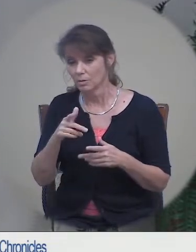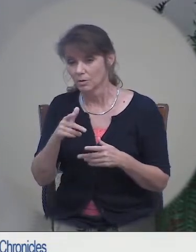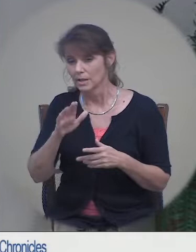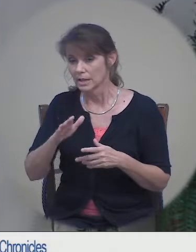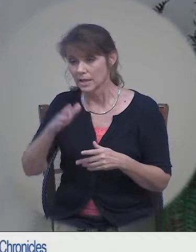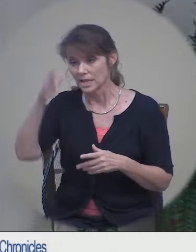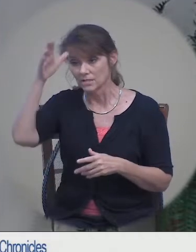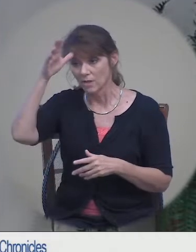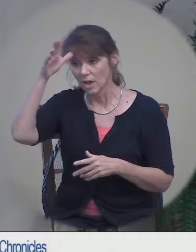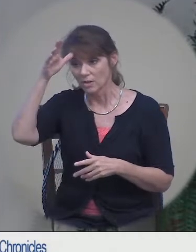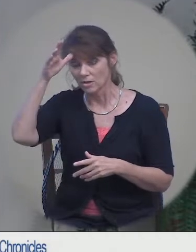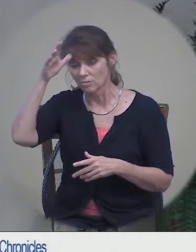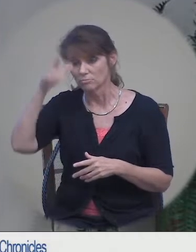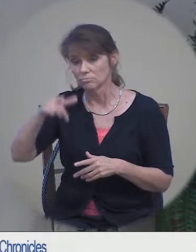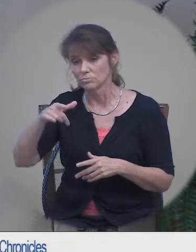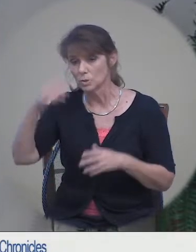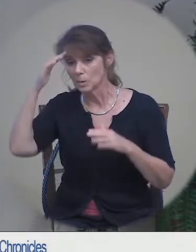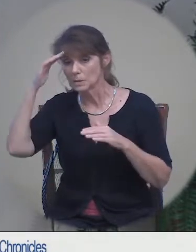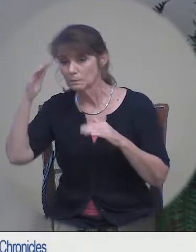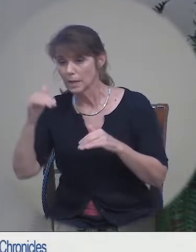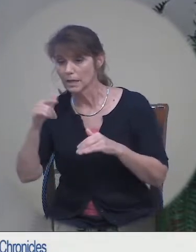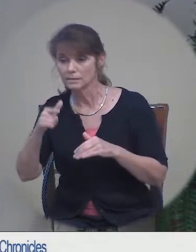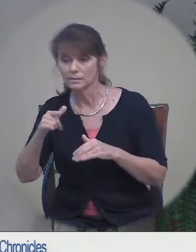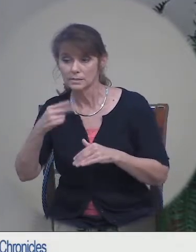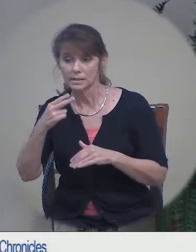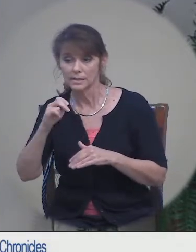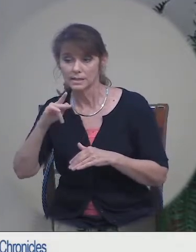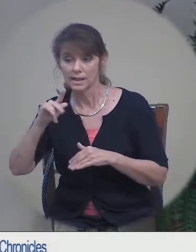have expected Hezekiah to be?